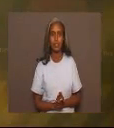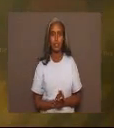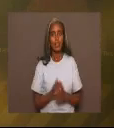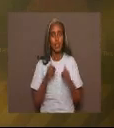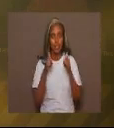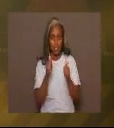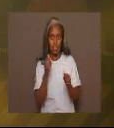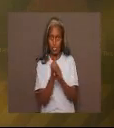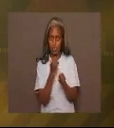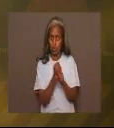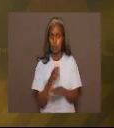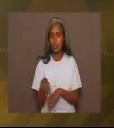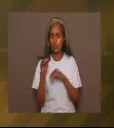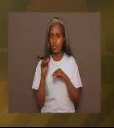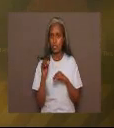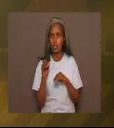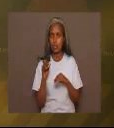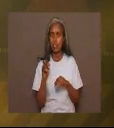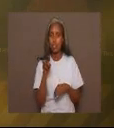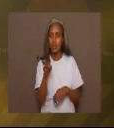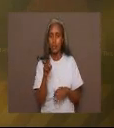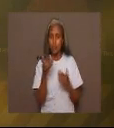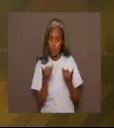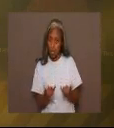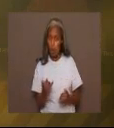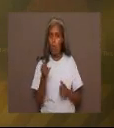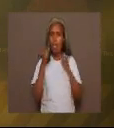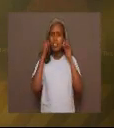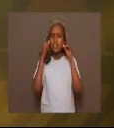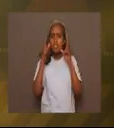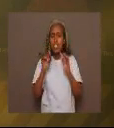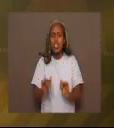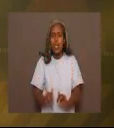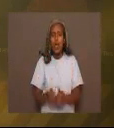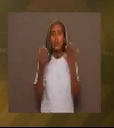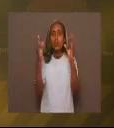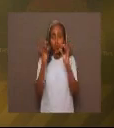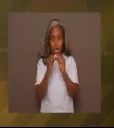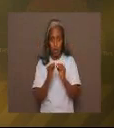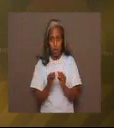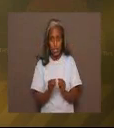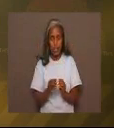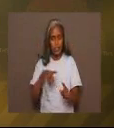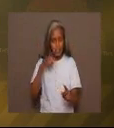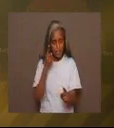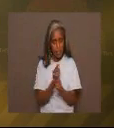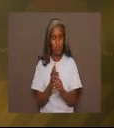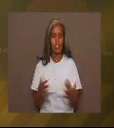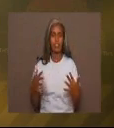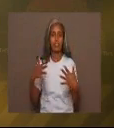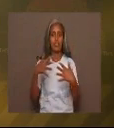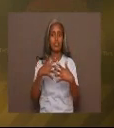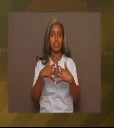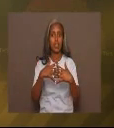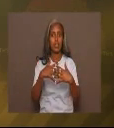Great job, students! You now understand how to calculate definite